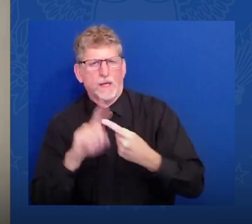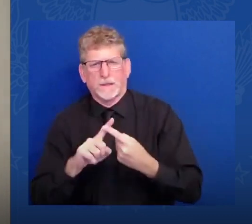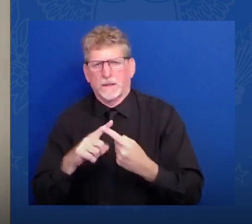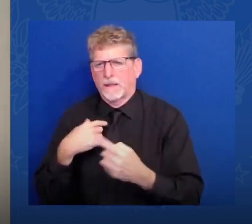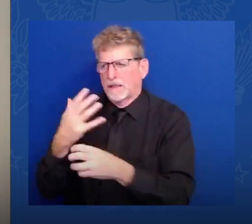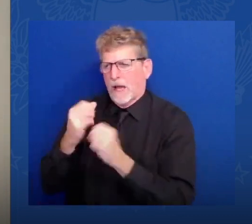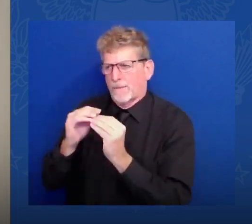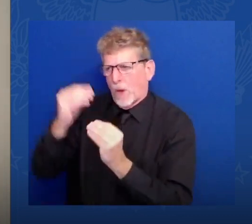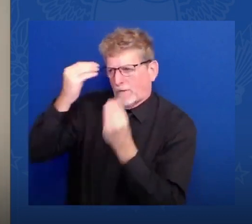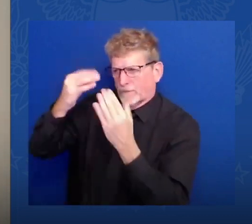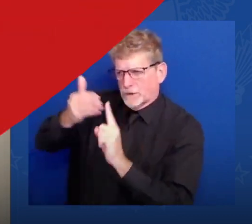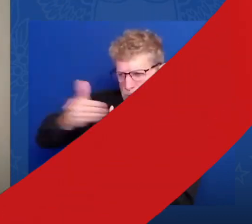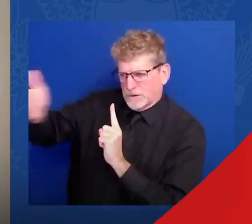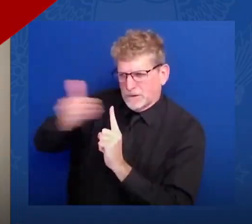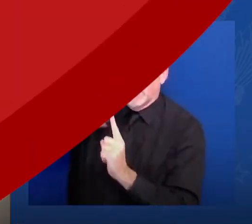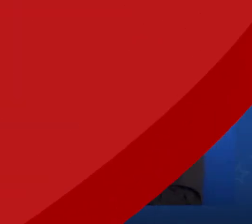So,